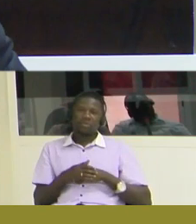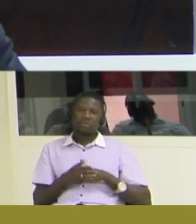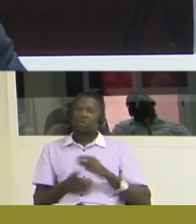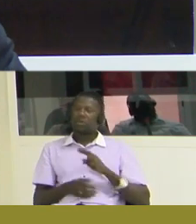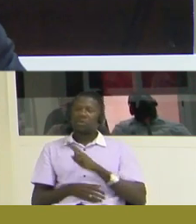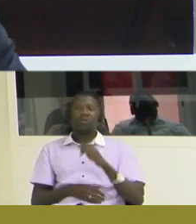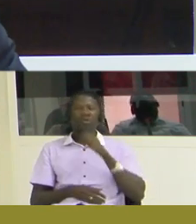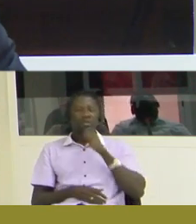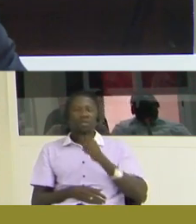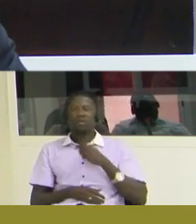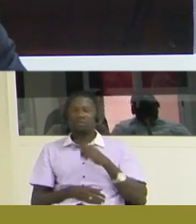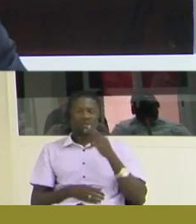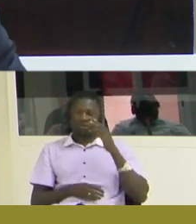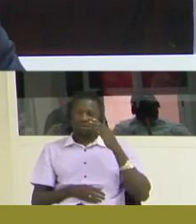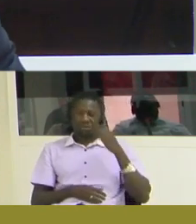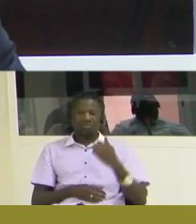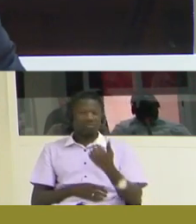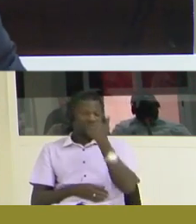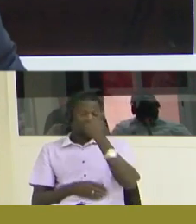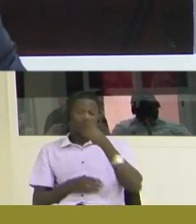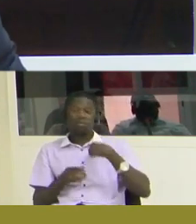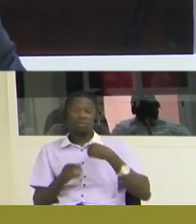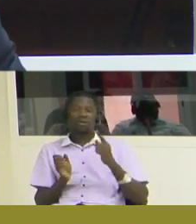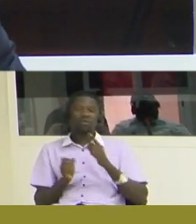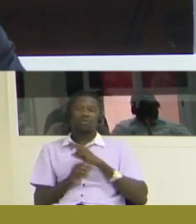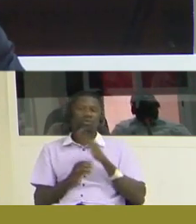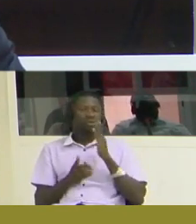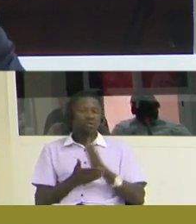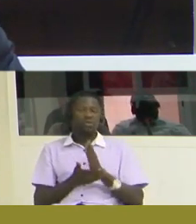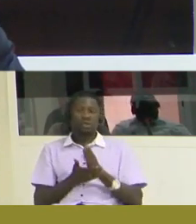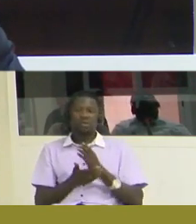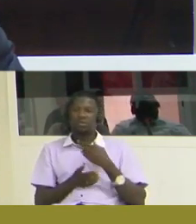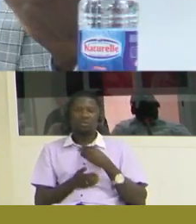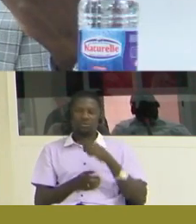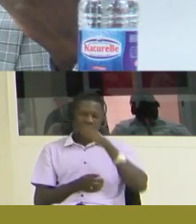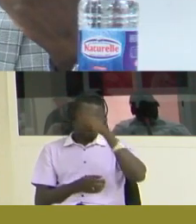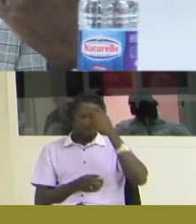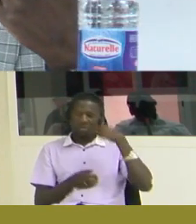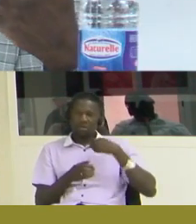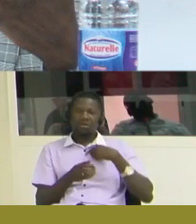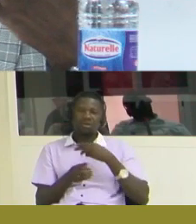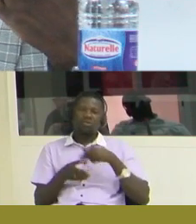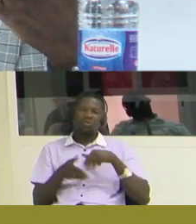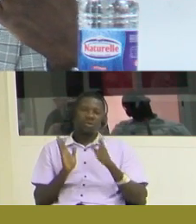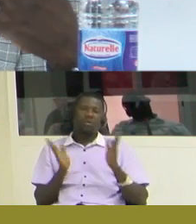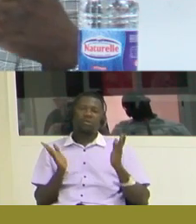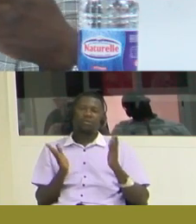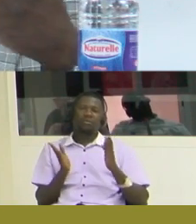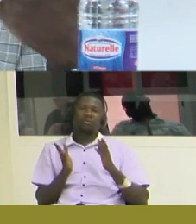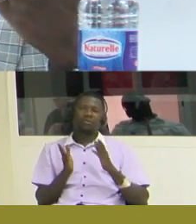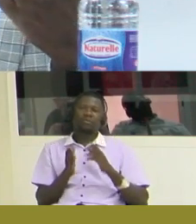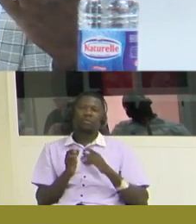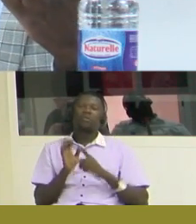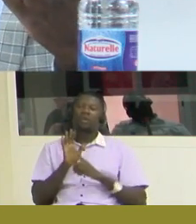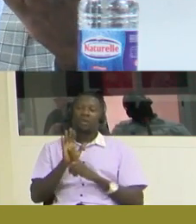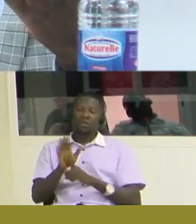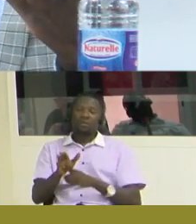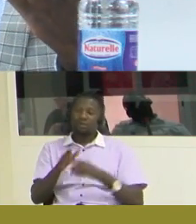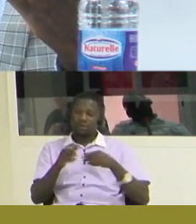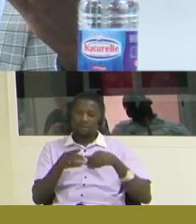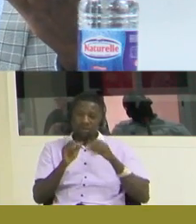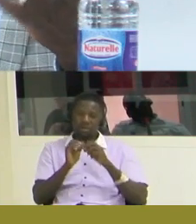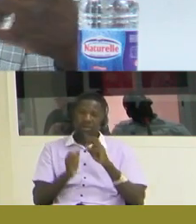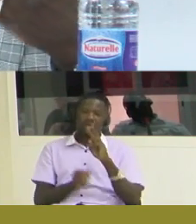and no sir it did not serve my purpose let me take you up on the second one that it did not serve your